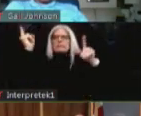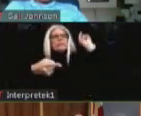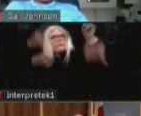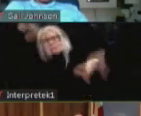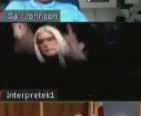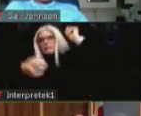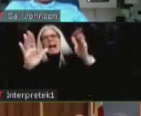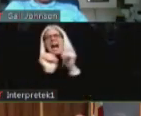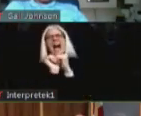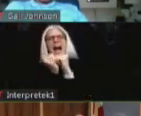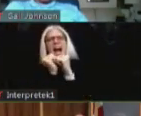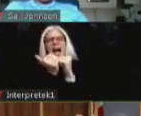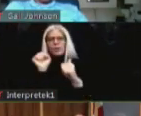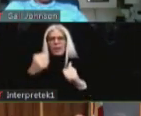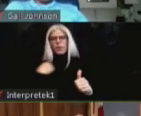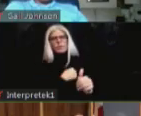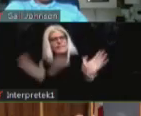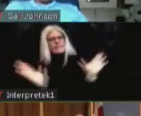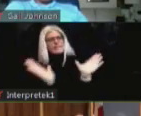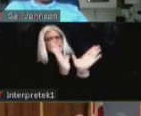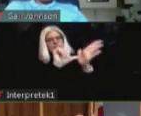don't. I